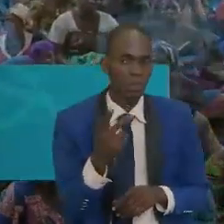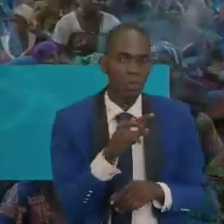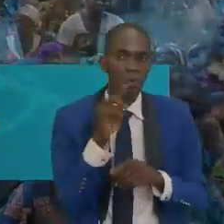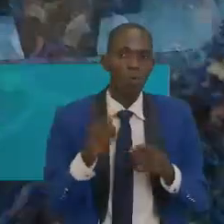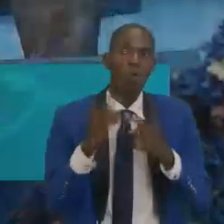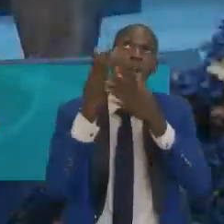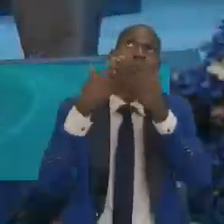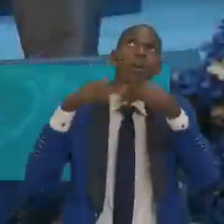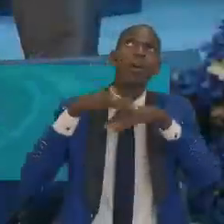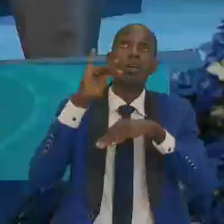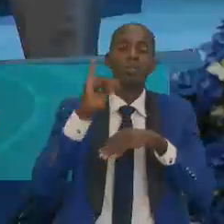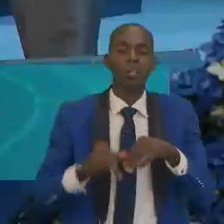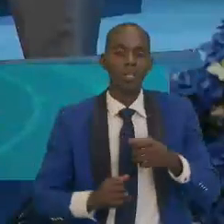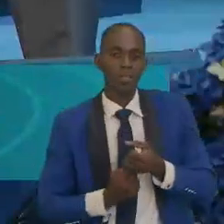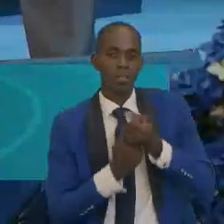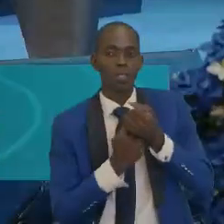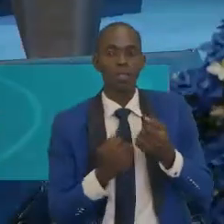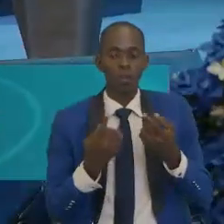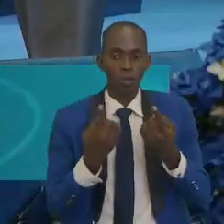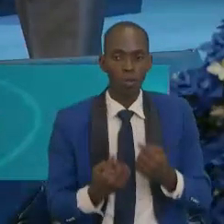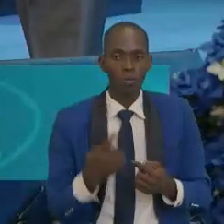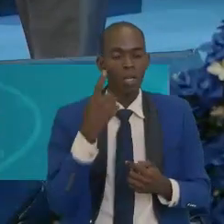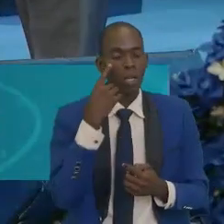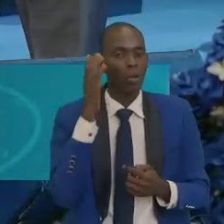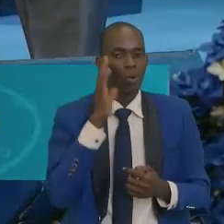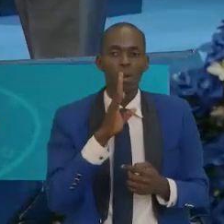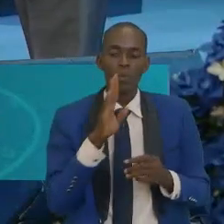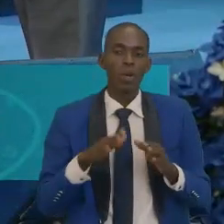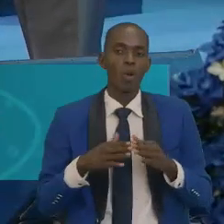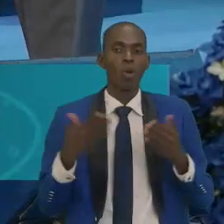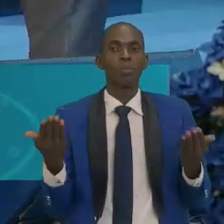assistance comes, the eyes will be opened.